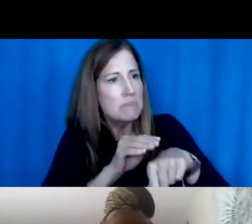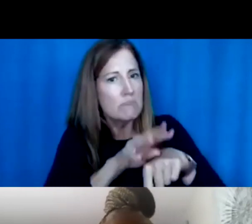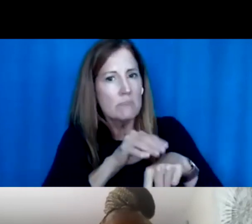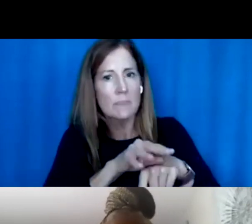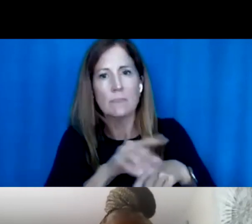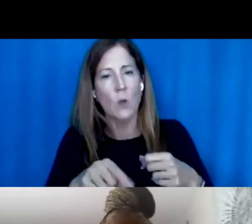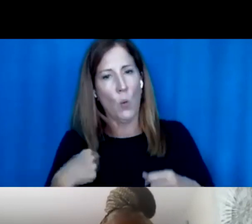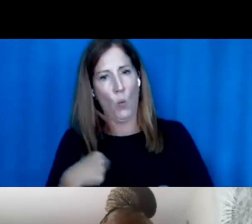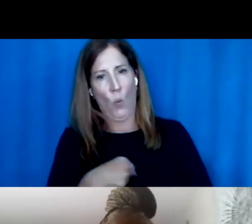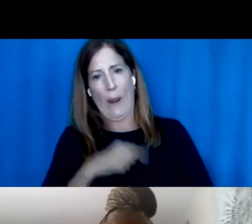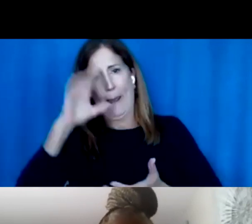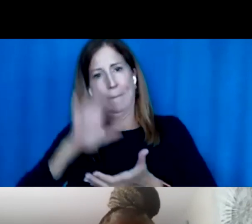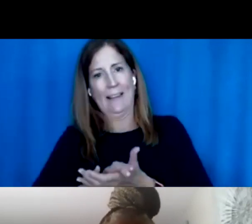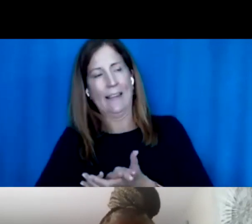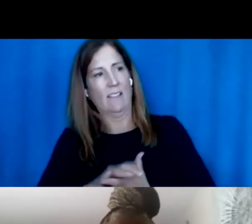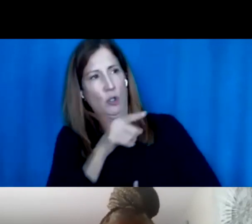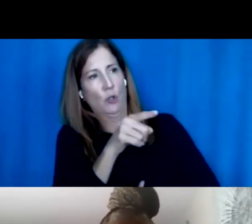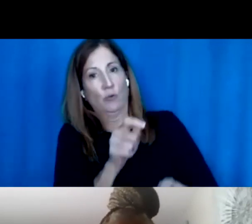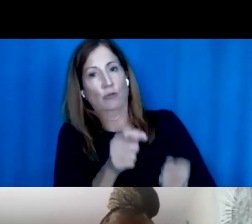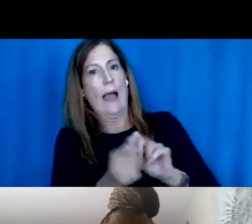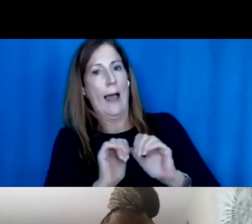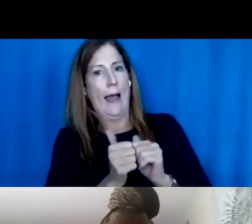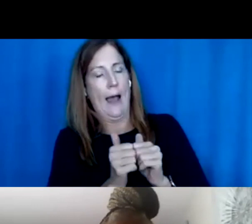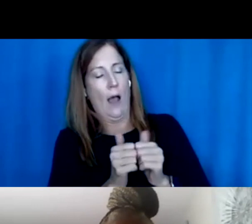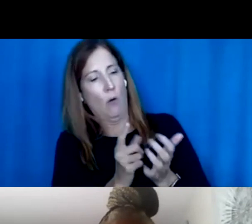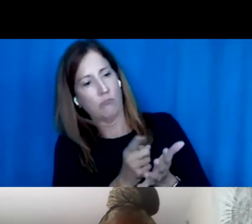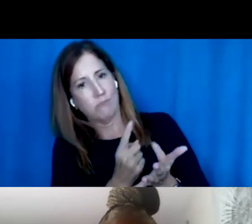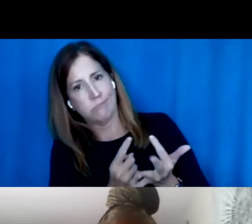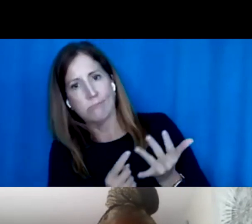we believe they need to do to change.